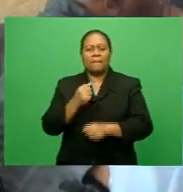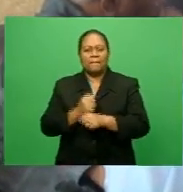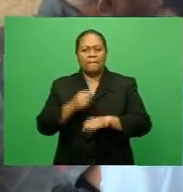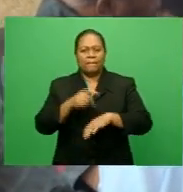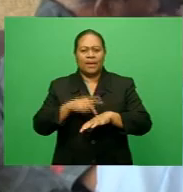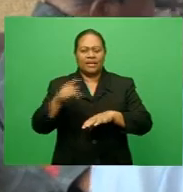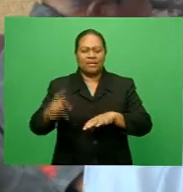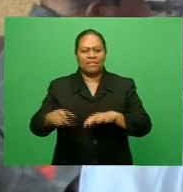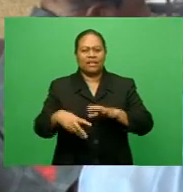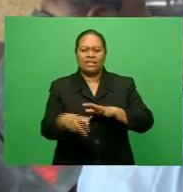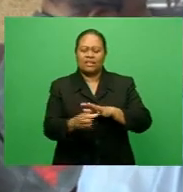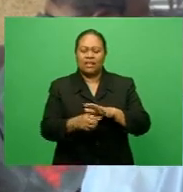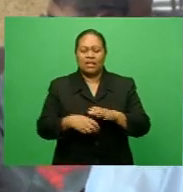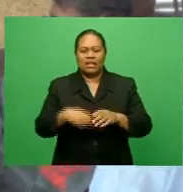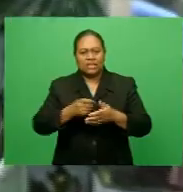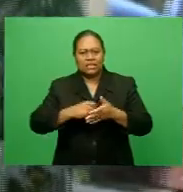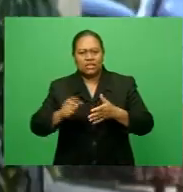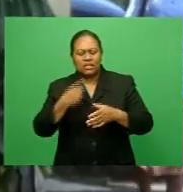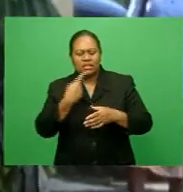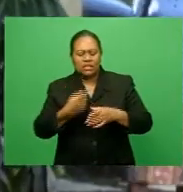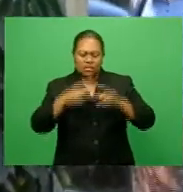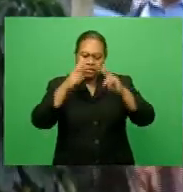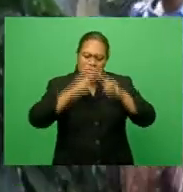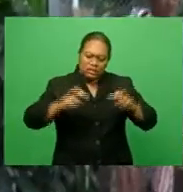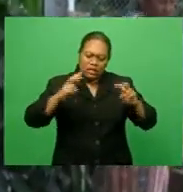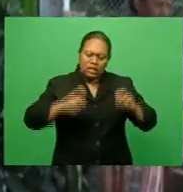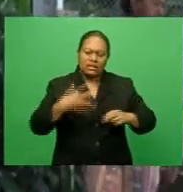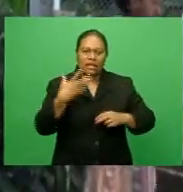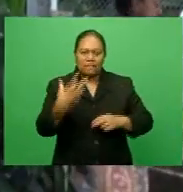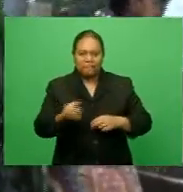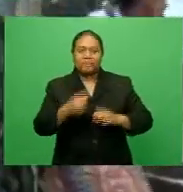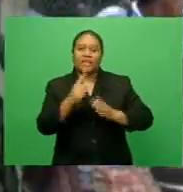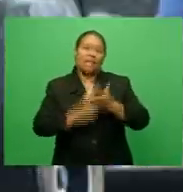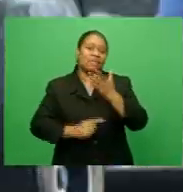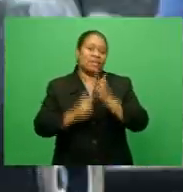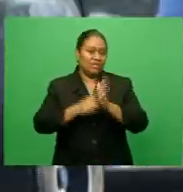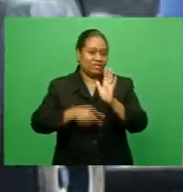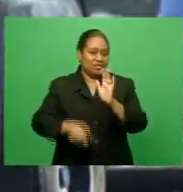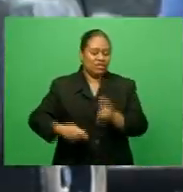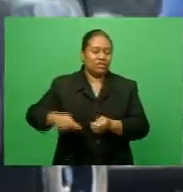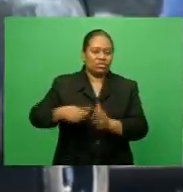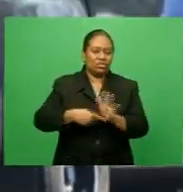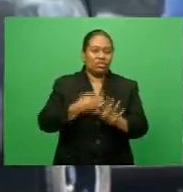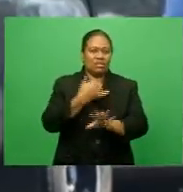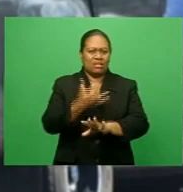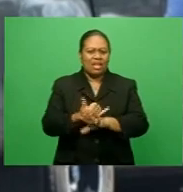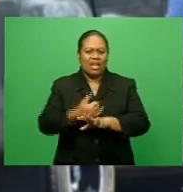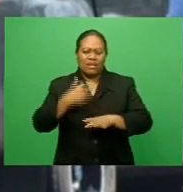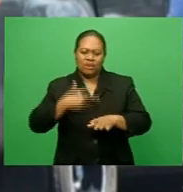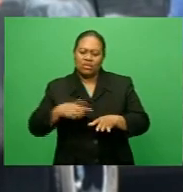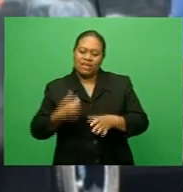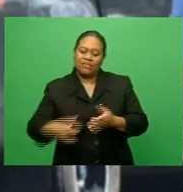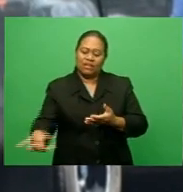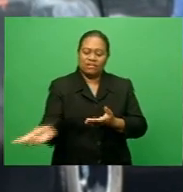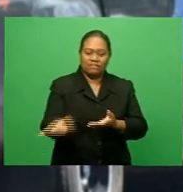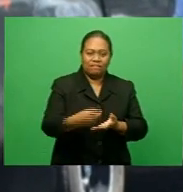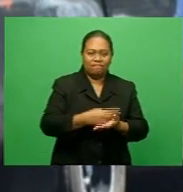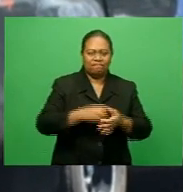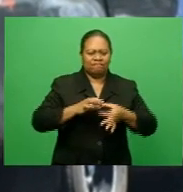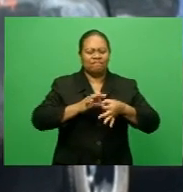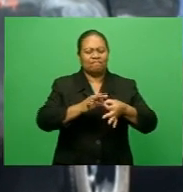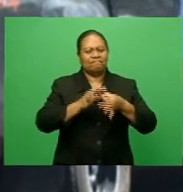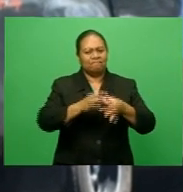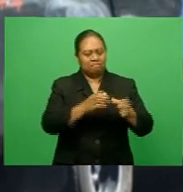FICAC officers conducted a search at the Sodelpa headquarters in July to obtain information and documentation relating to party